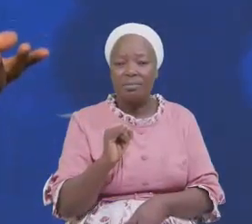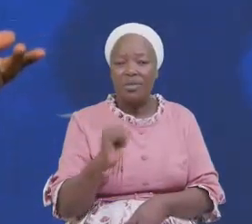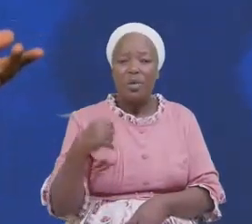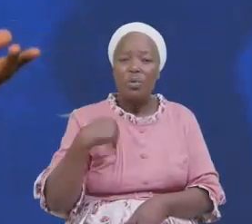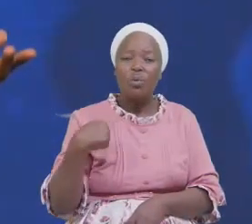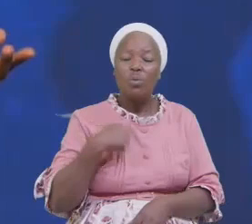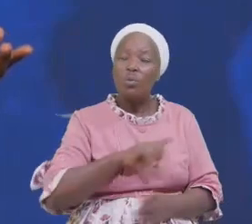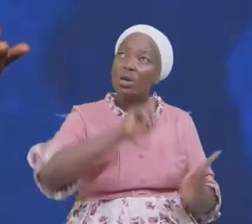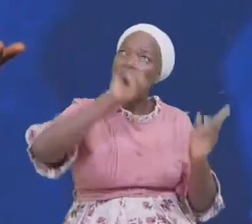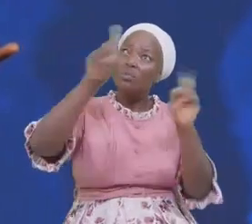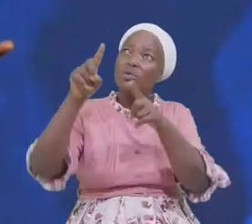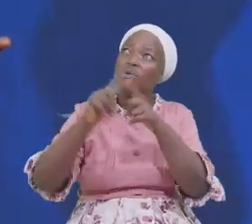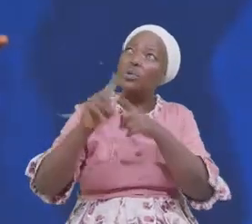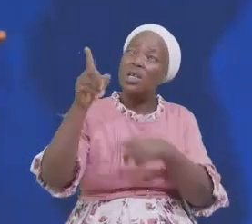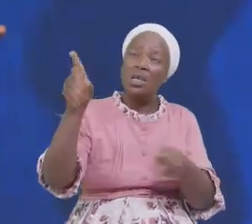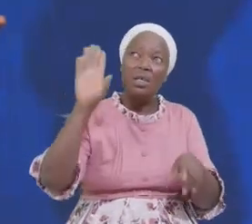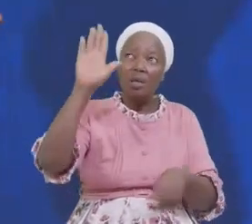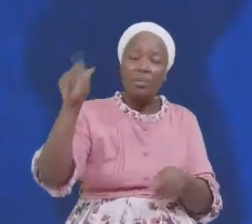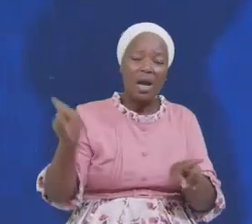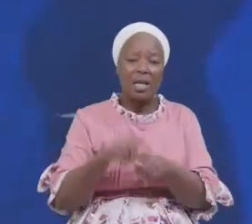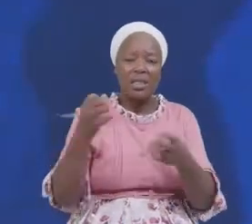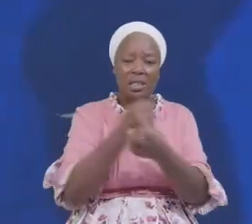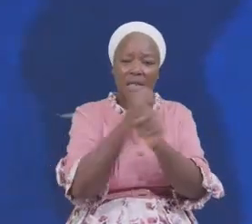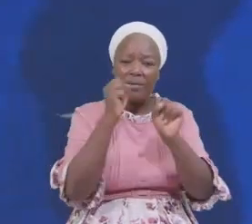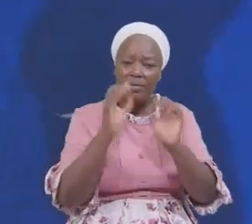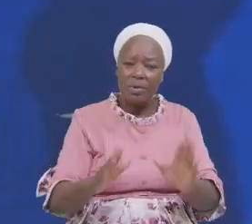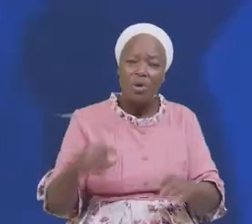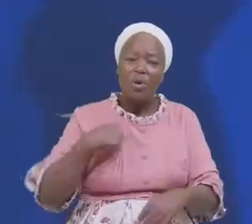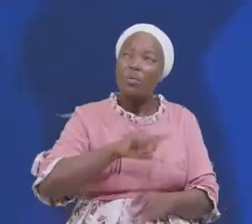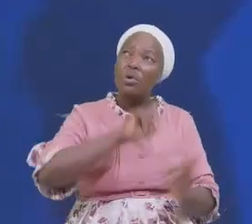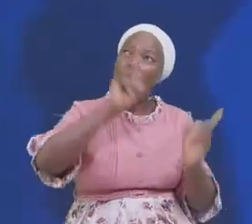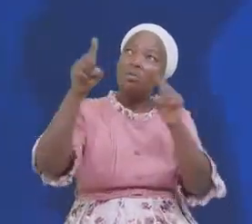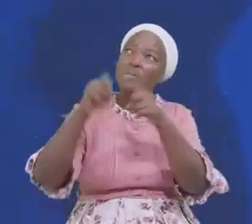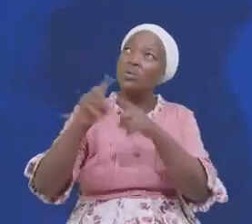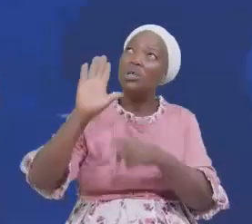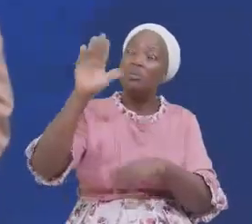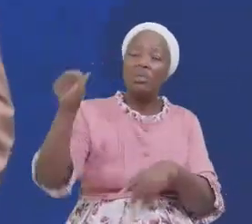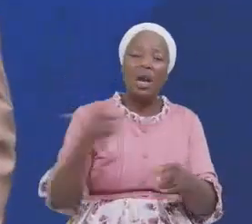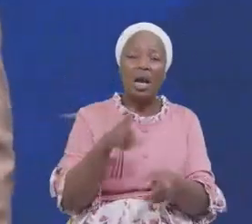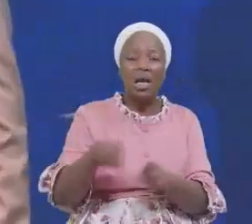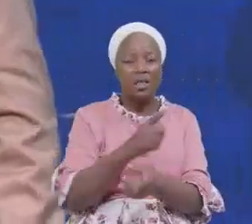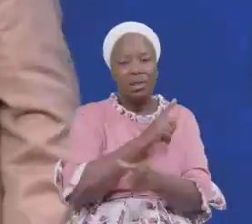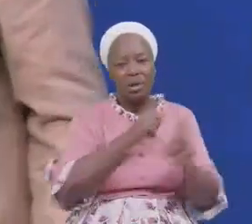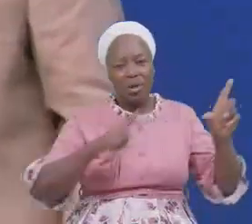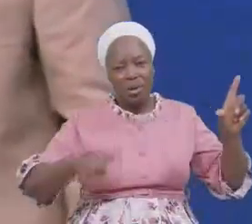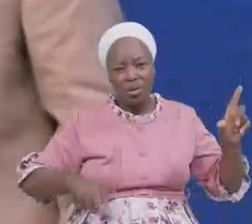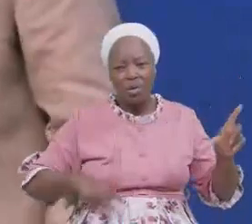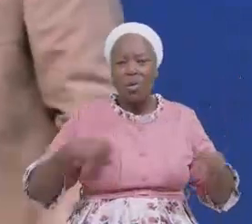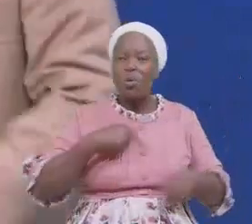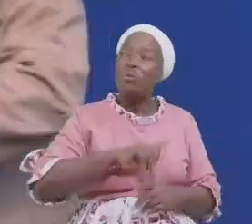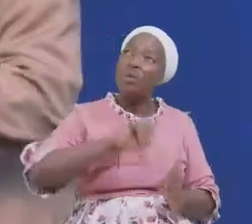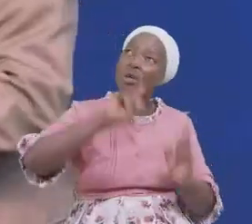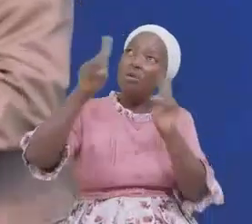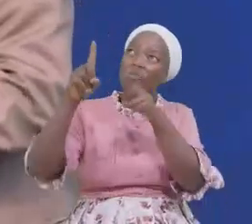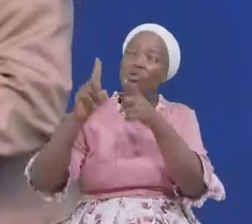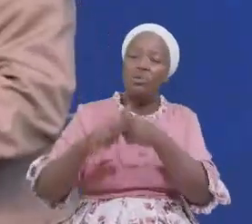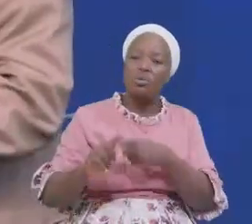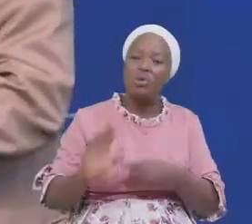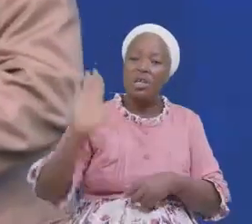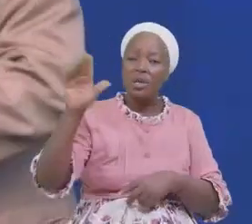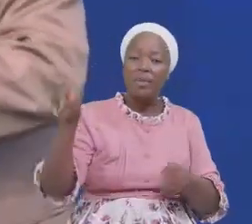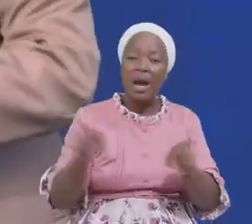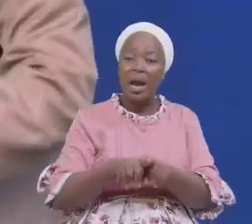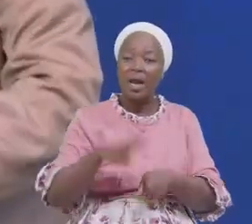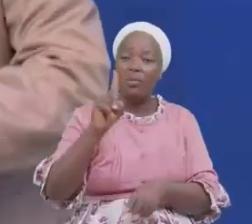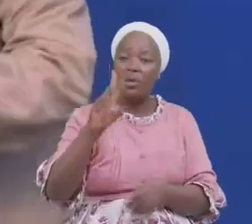him as Savior, we come to him as Lord, we come to him as the one